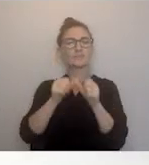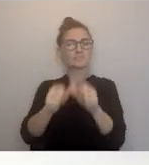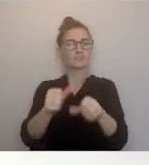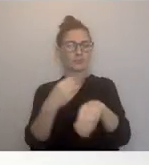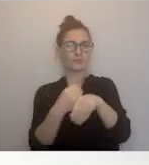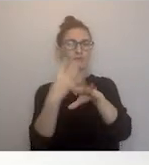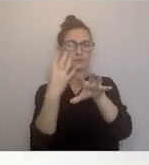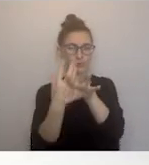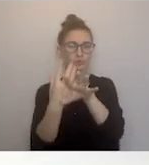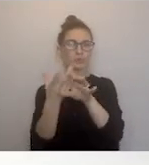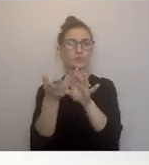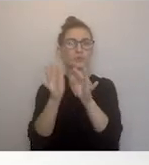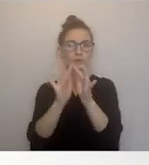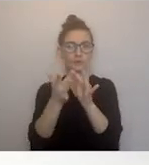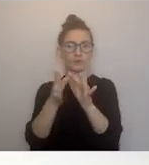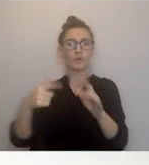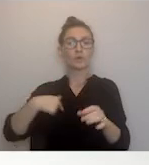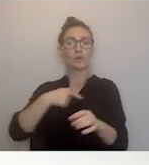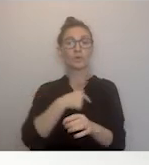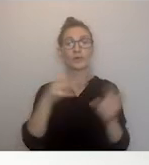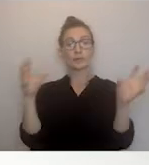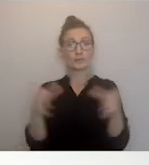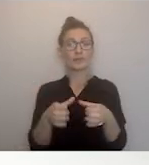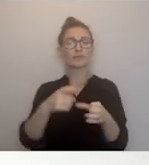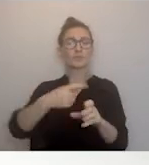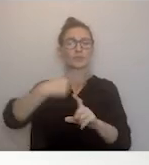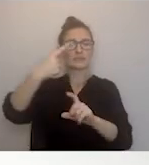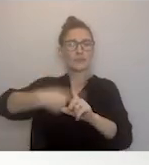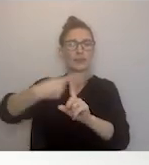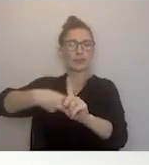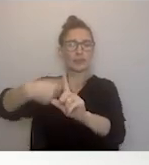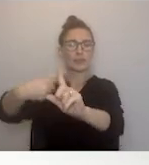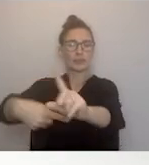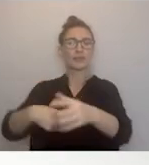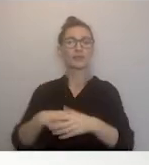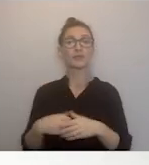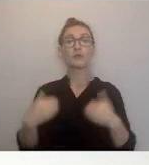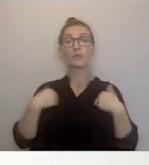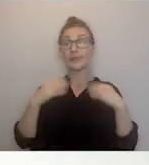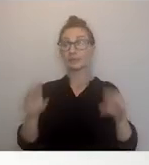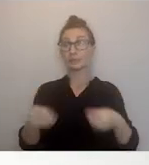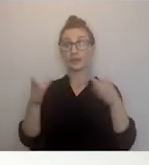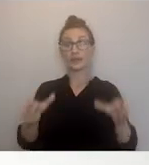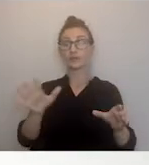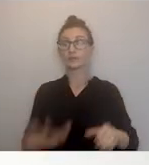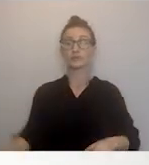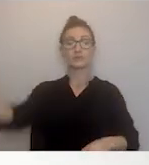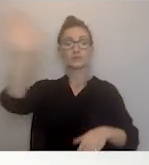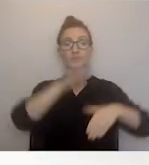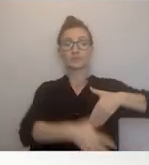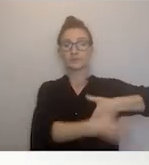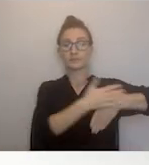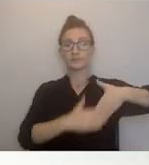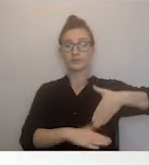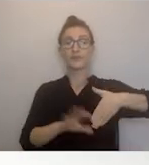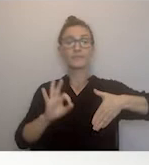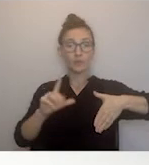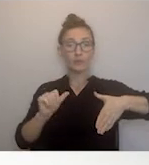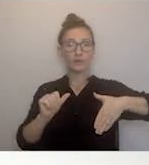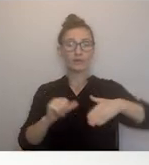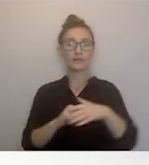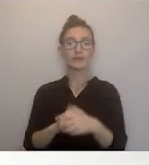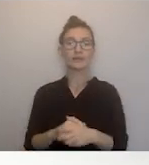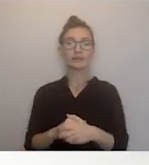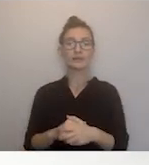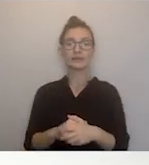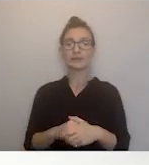probably will stay virtual, as we do have service providers across the entire state of Florida right now, but hoping to branch beyond that